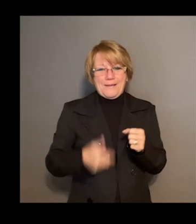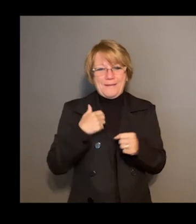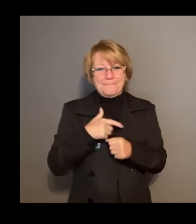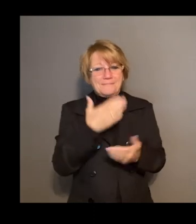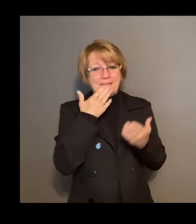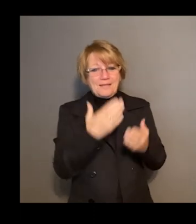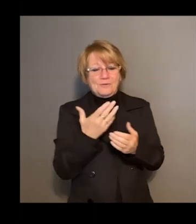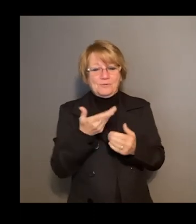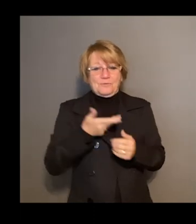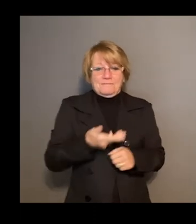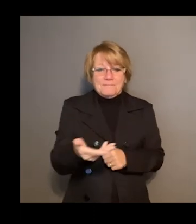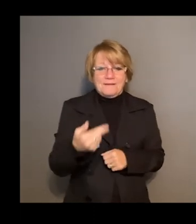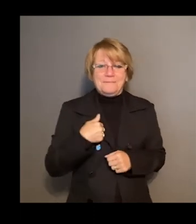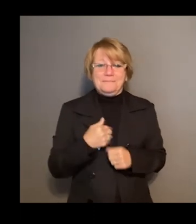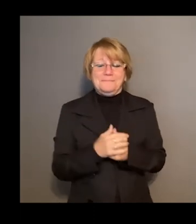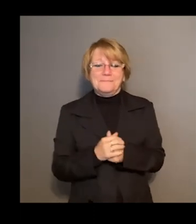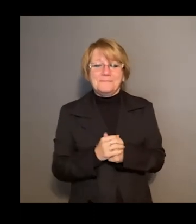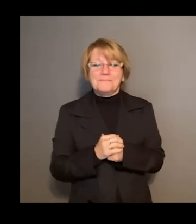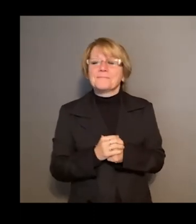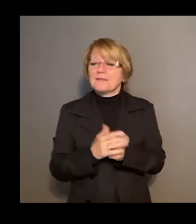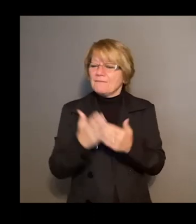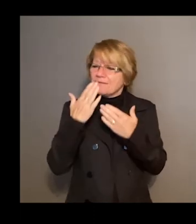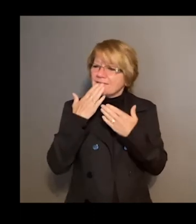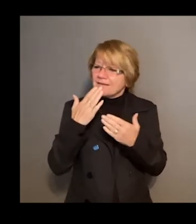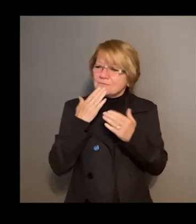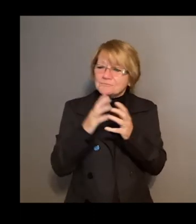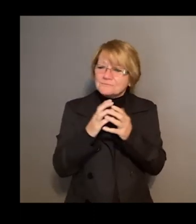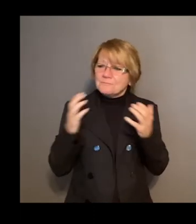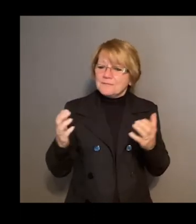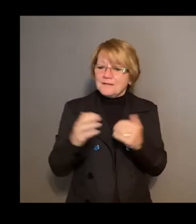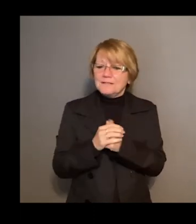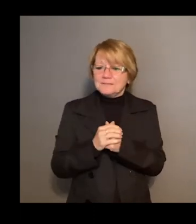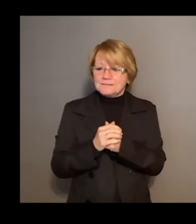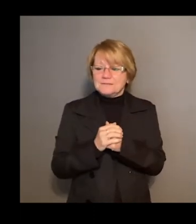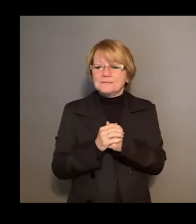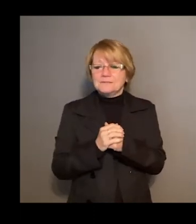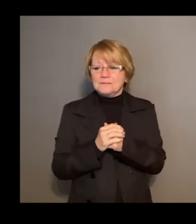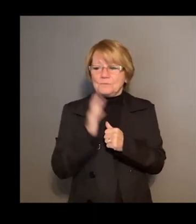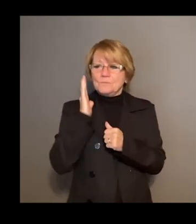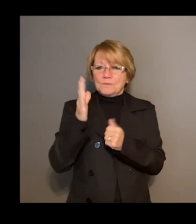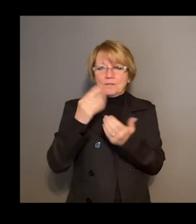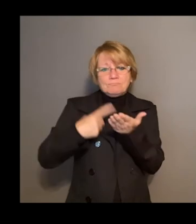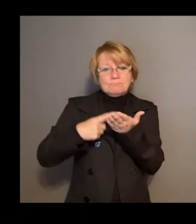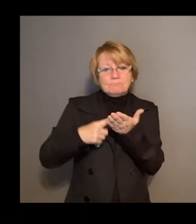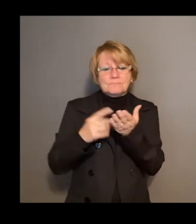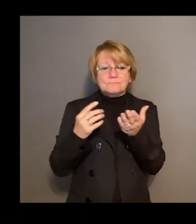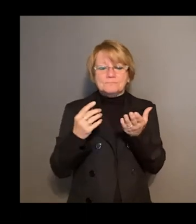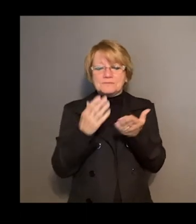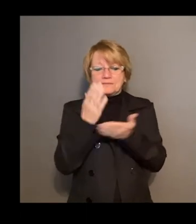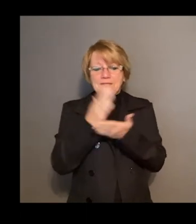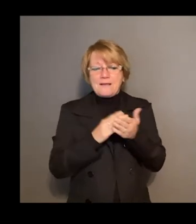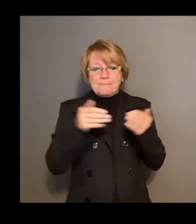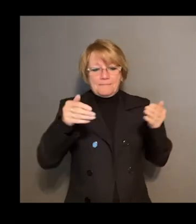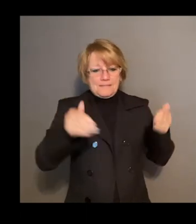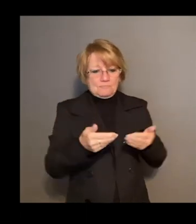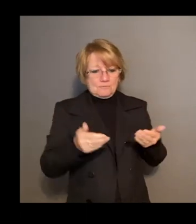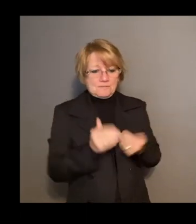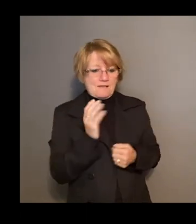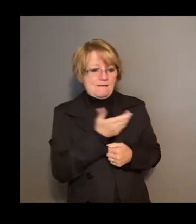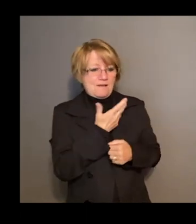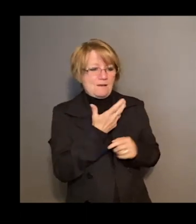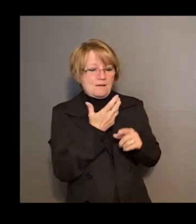So that's me in a nutshell. Thank you for having me today, guys. No, thank you so much. And we'll go into